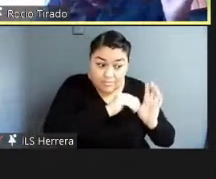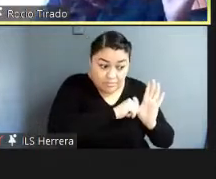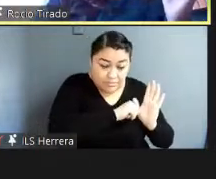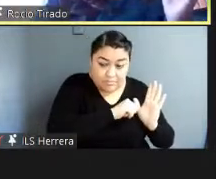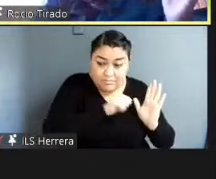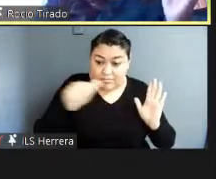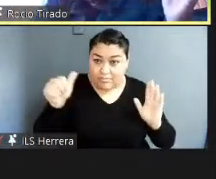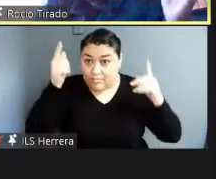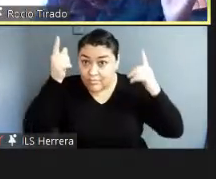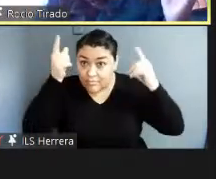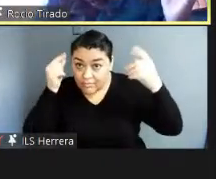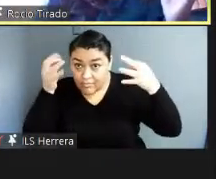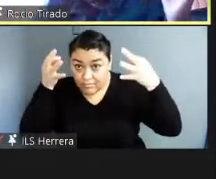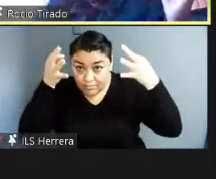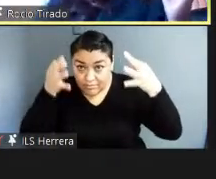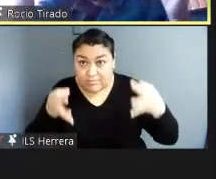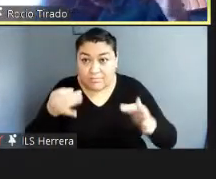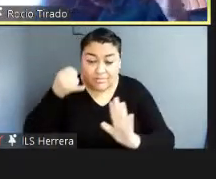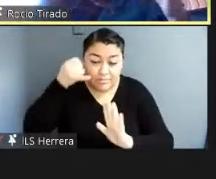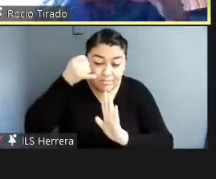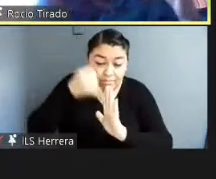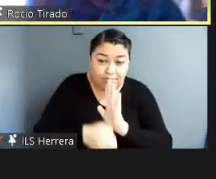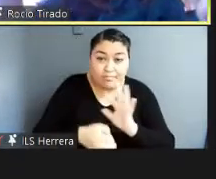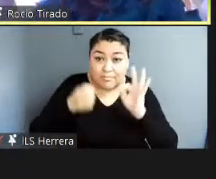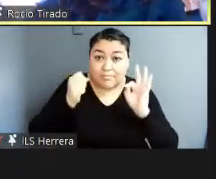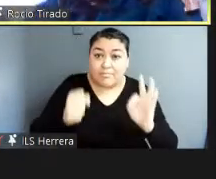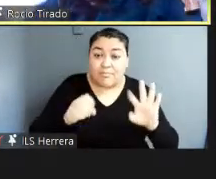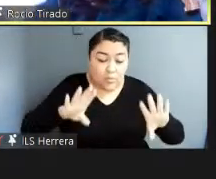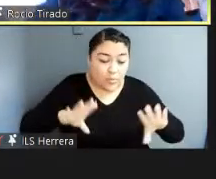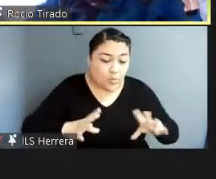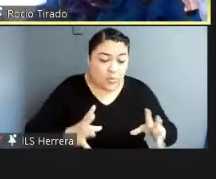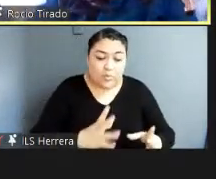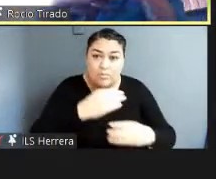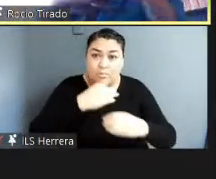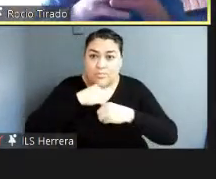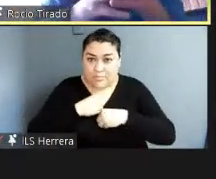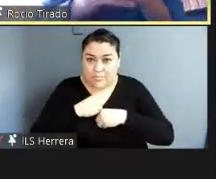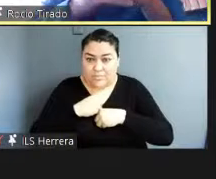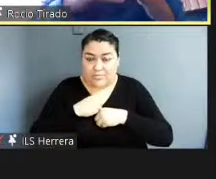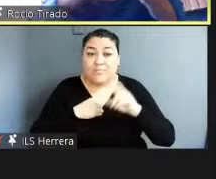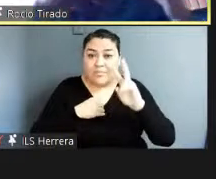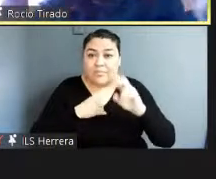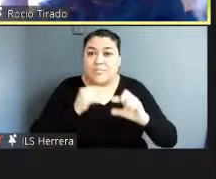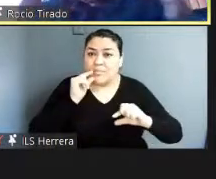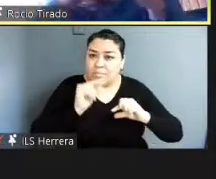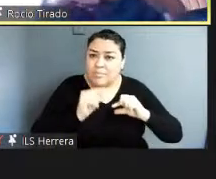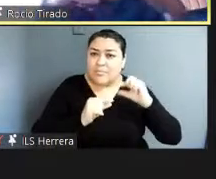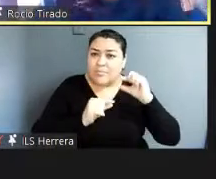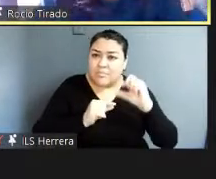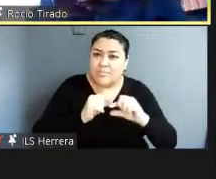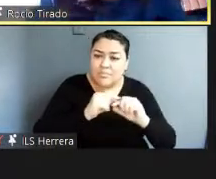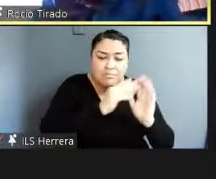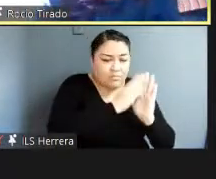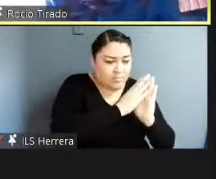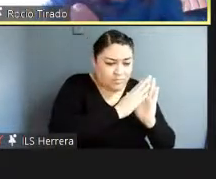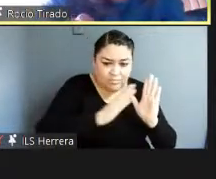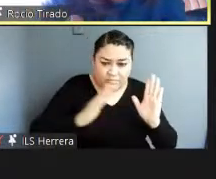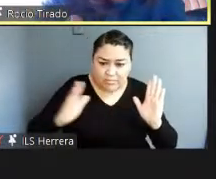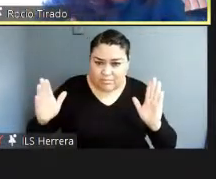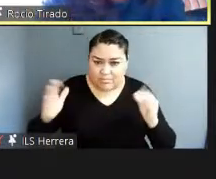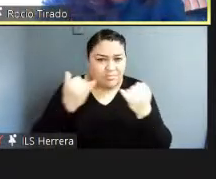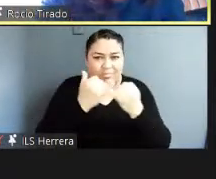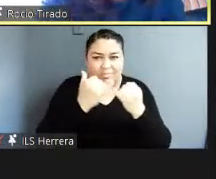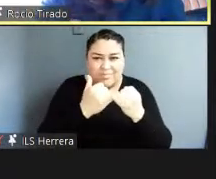from intermediate profile 1 all the way to the full professional profile, and the attributes will be